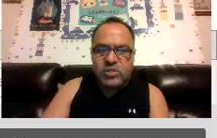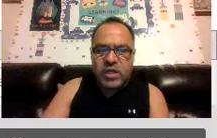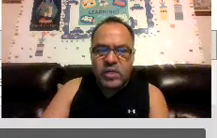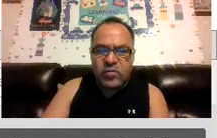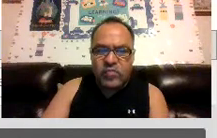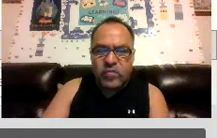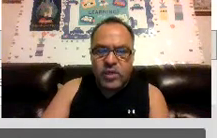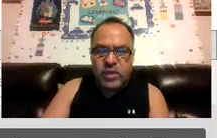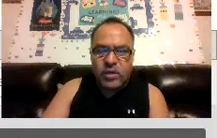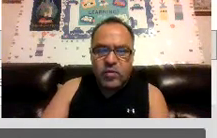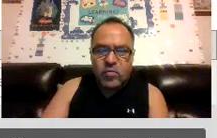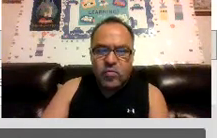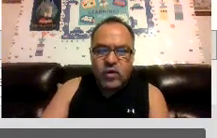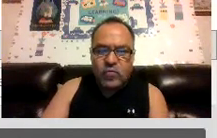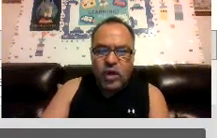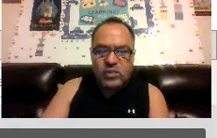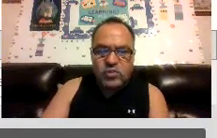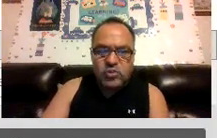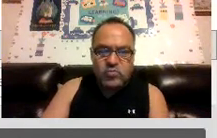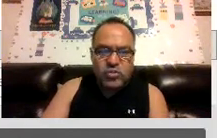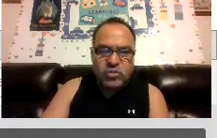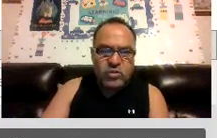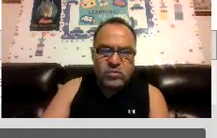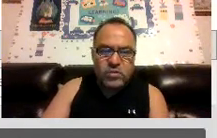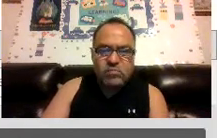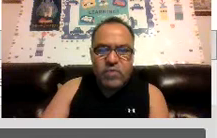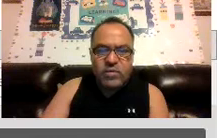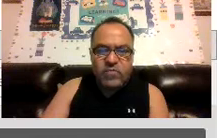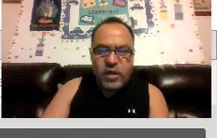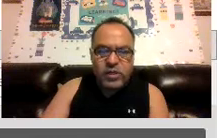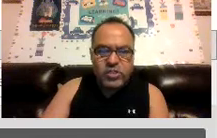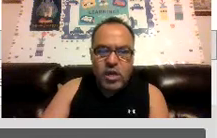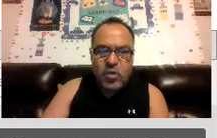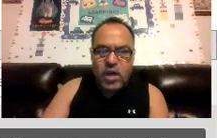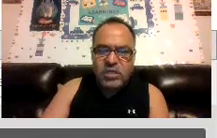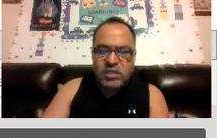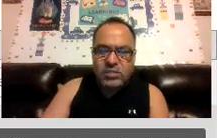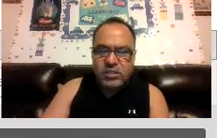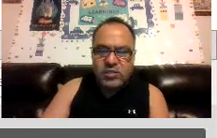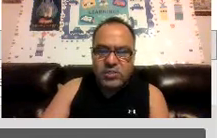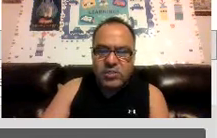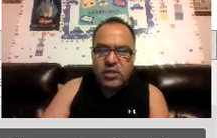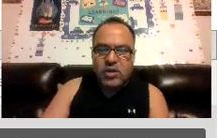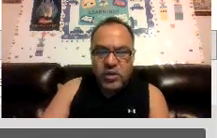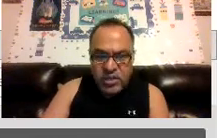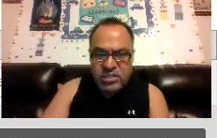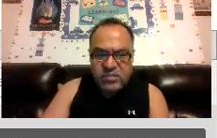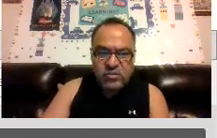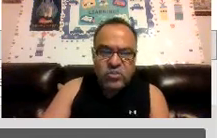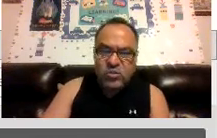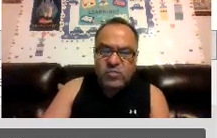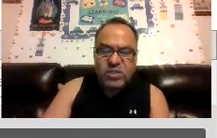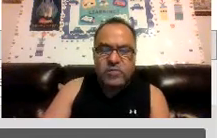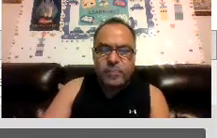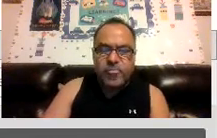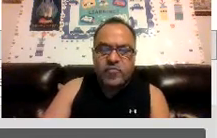to understand how the river made rough rocks into smooth stones. Maybe he would finally understand why these things interested his sister